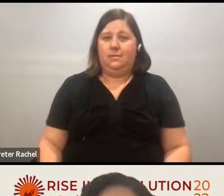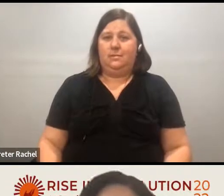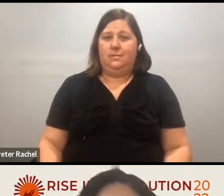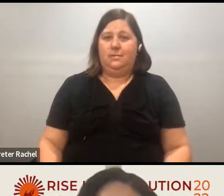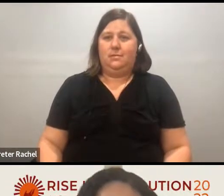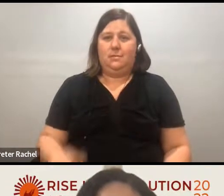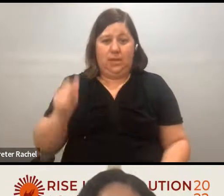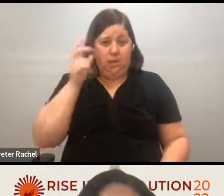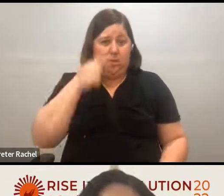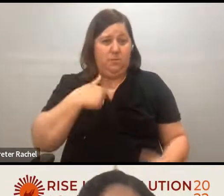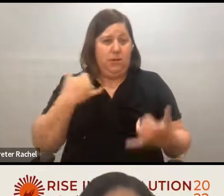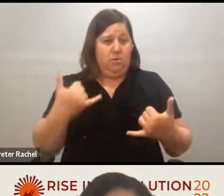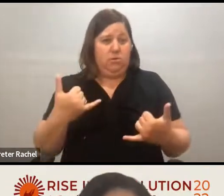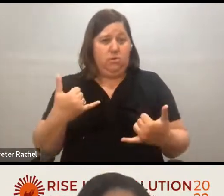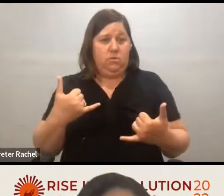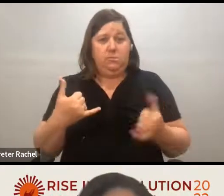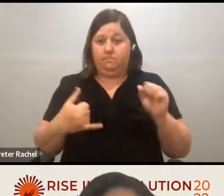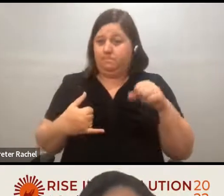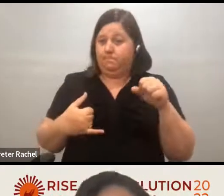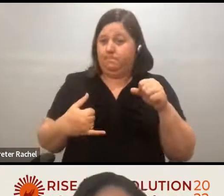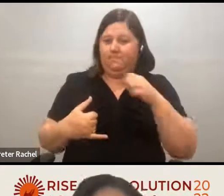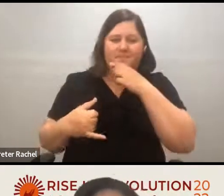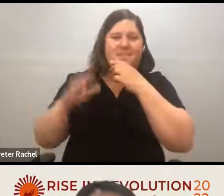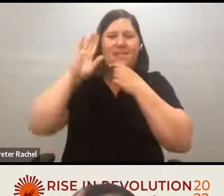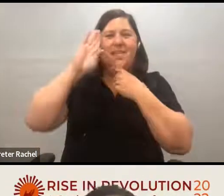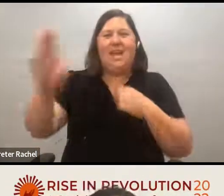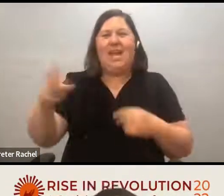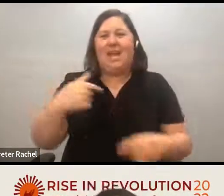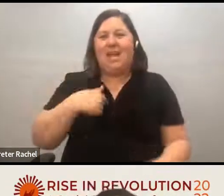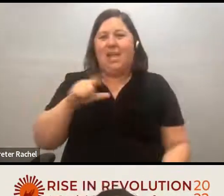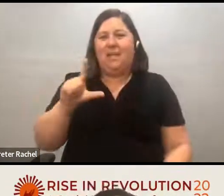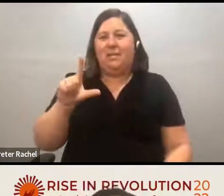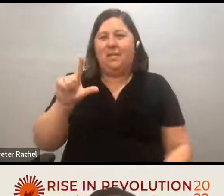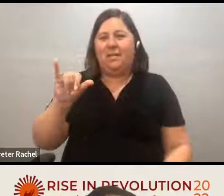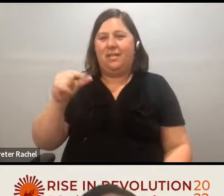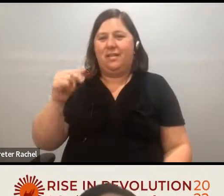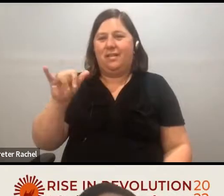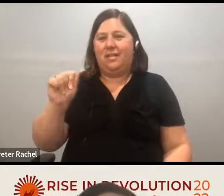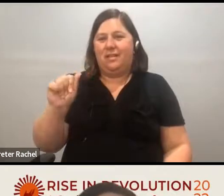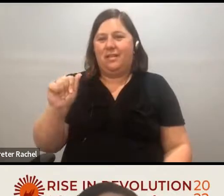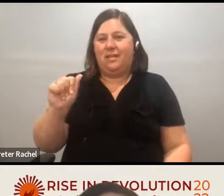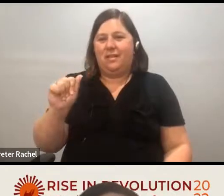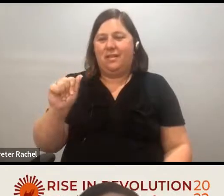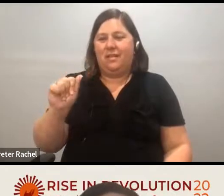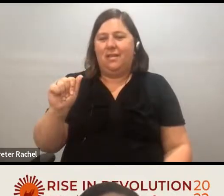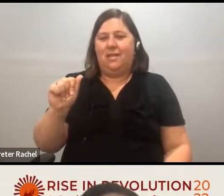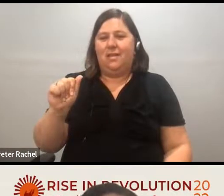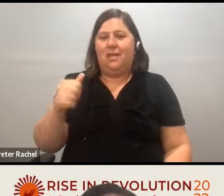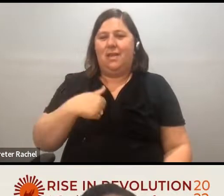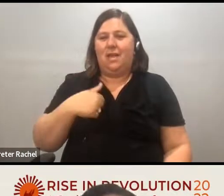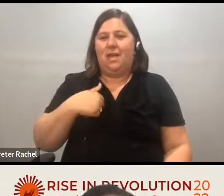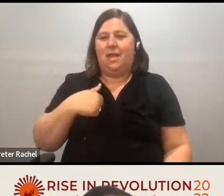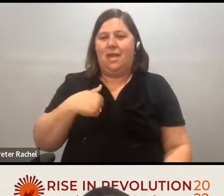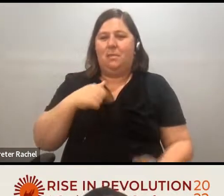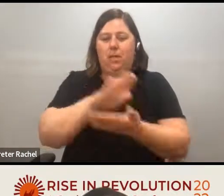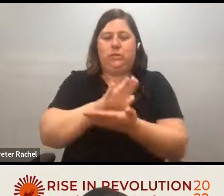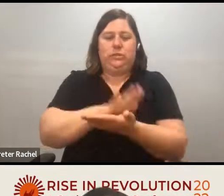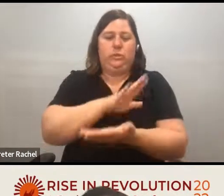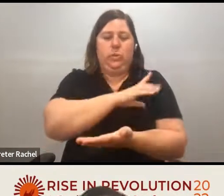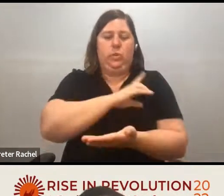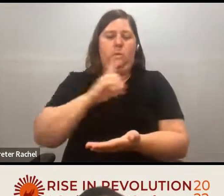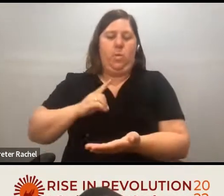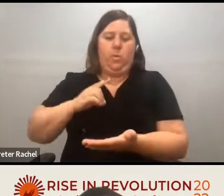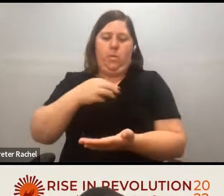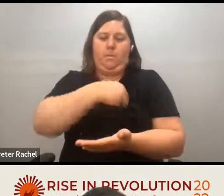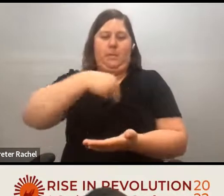Can you hear me okay? Mm-hmm. Hi, my name is Ligia Andrade Zuniga. I am a school board member for the high